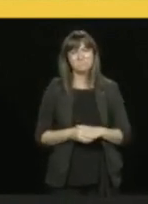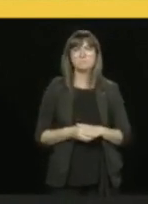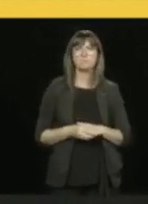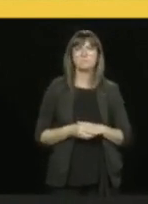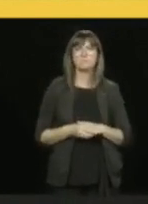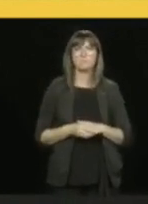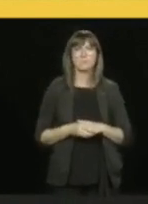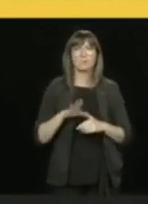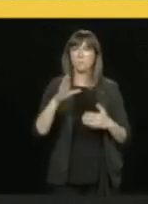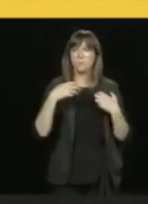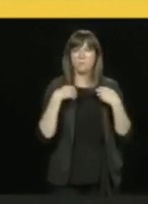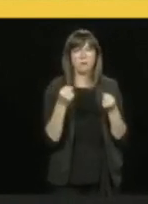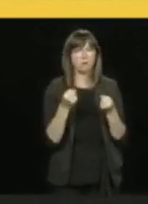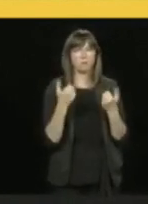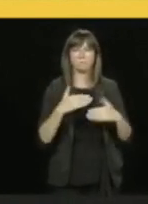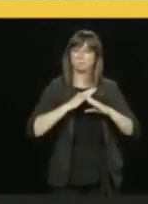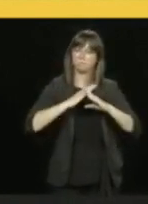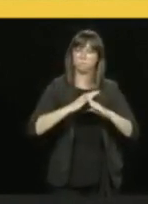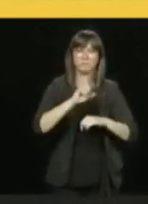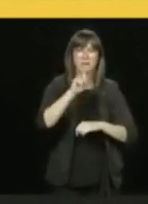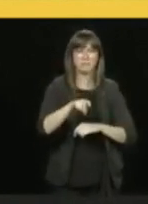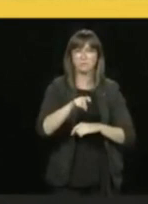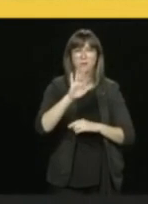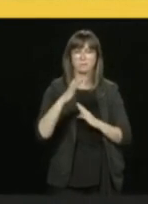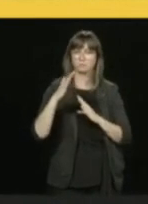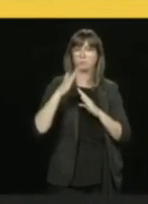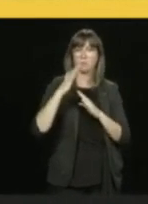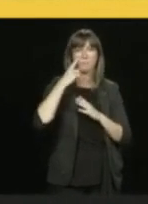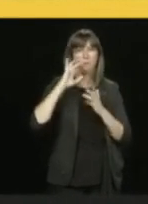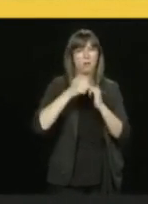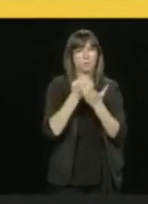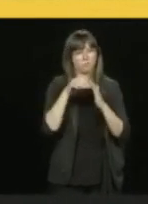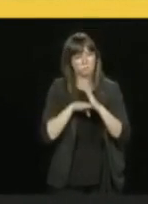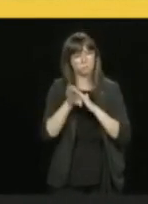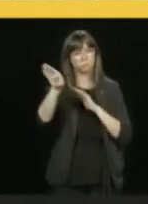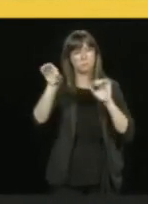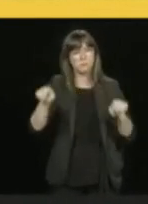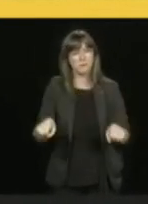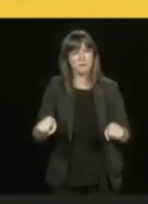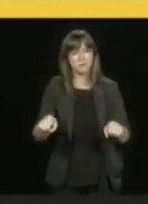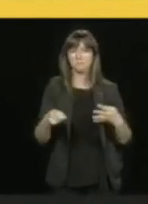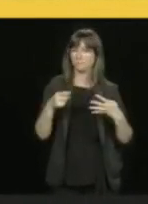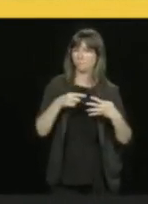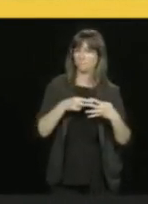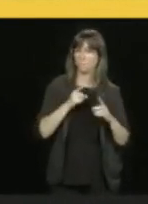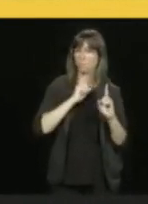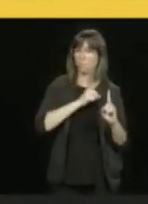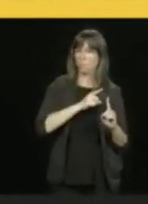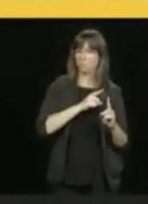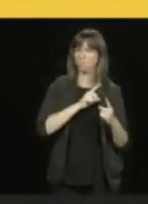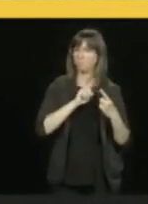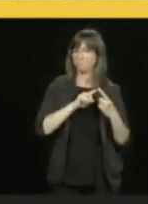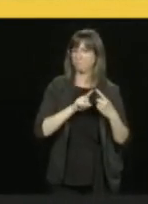Protecting your health is the best thing we can do for the economy. So that's what we're working on first.